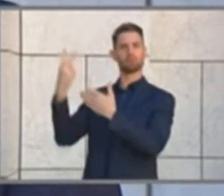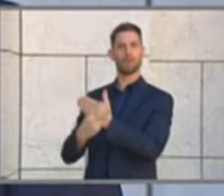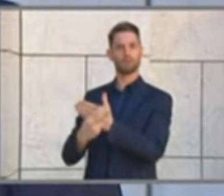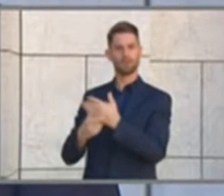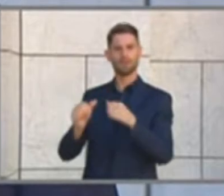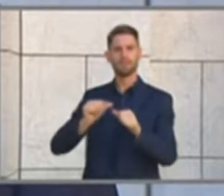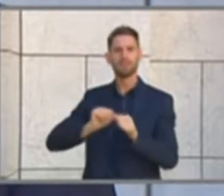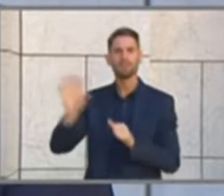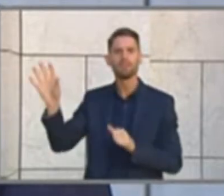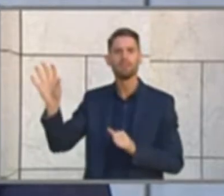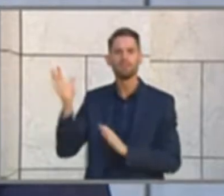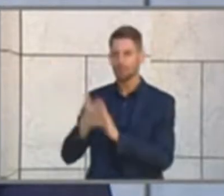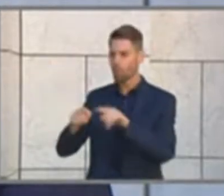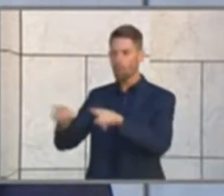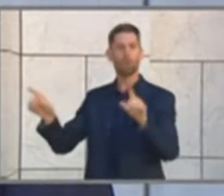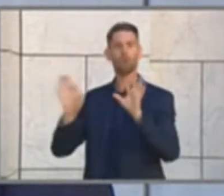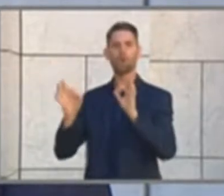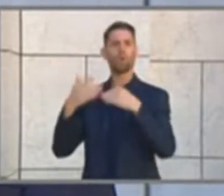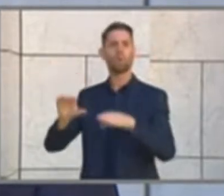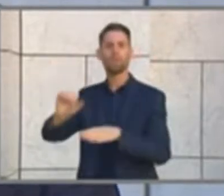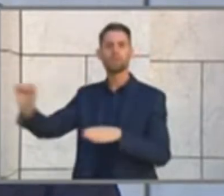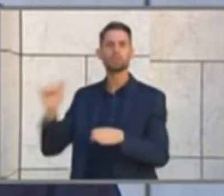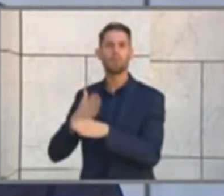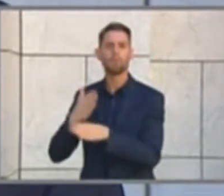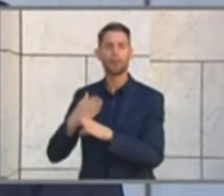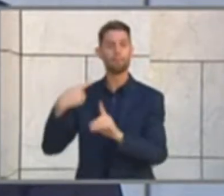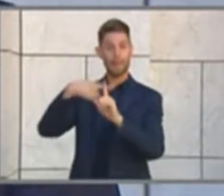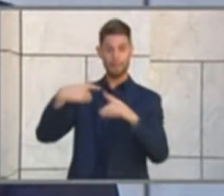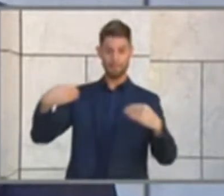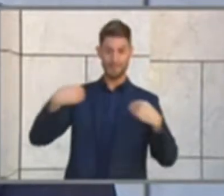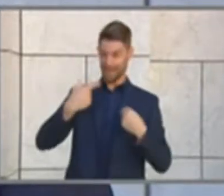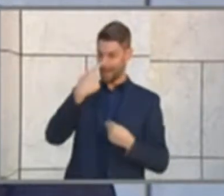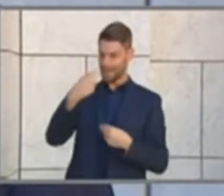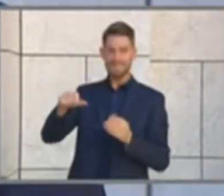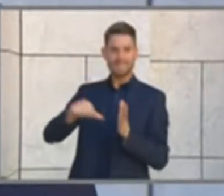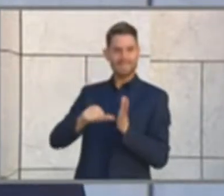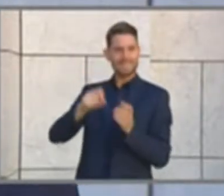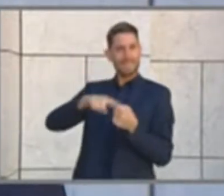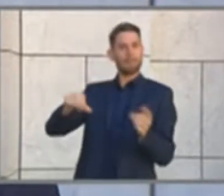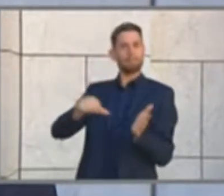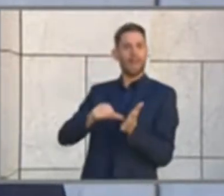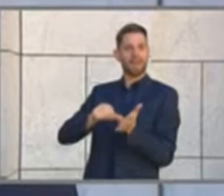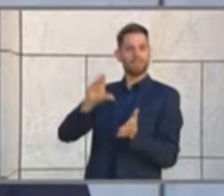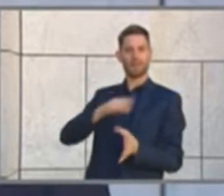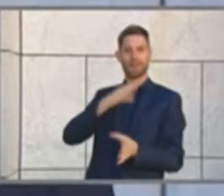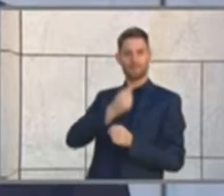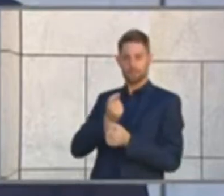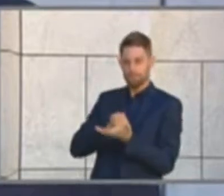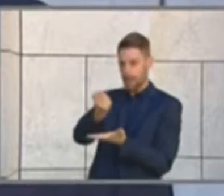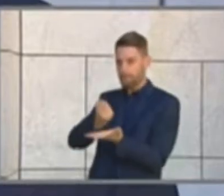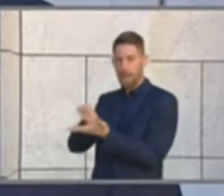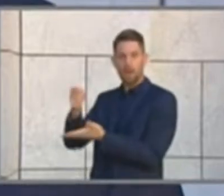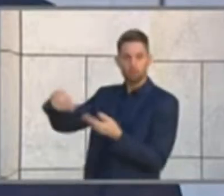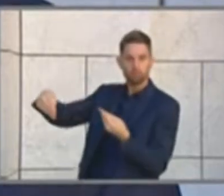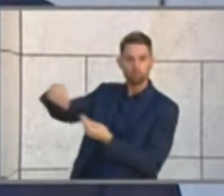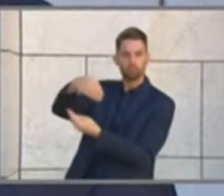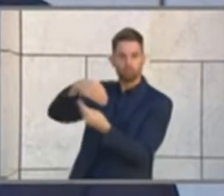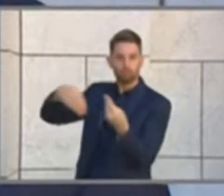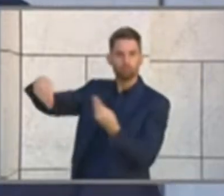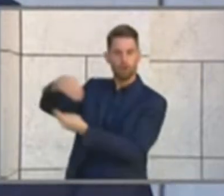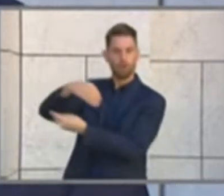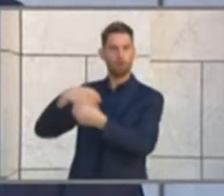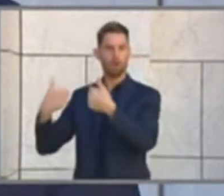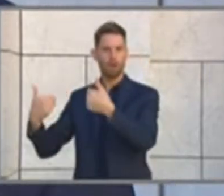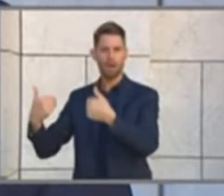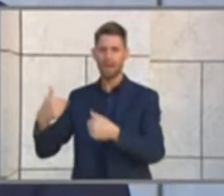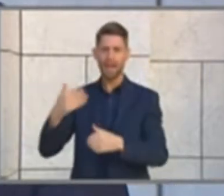moment, and hundreds of thousands of businesses. Now, granted, there will be issues that are raised at the margin on a